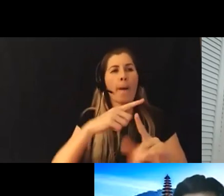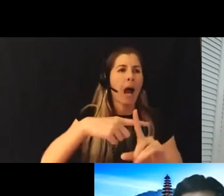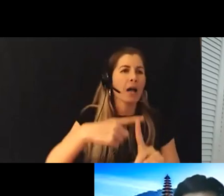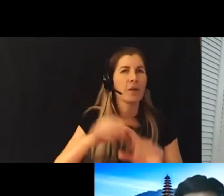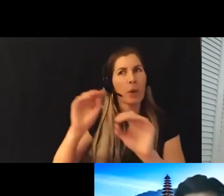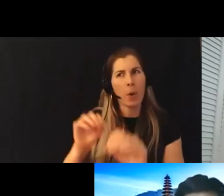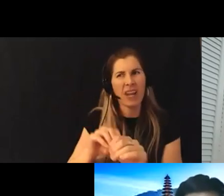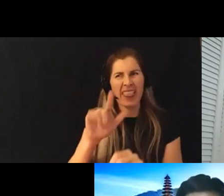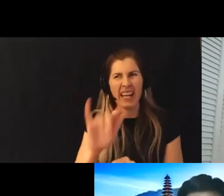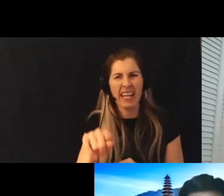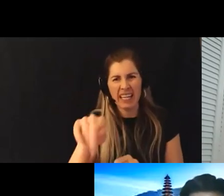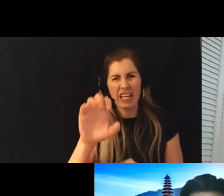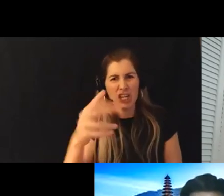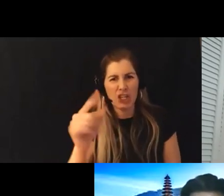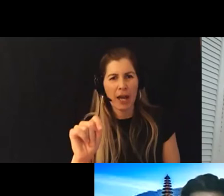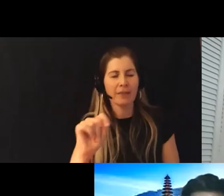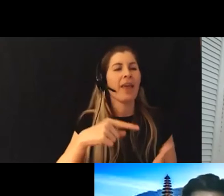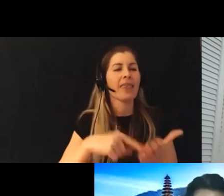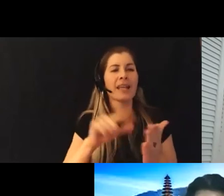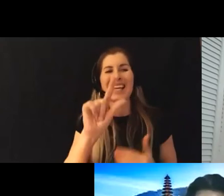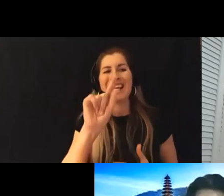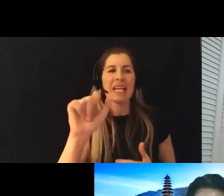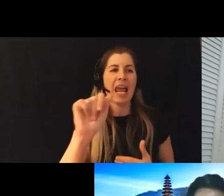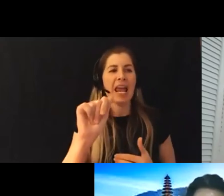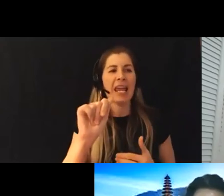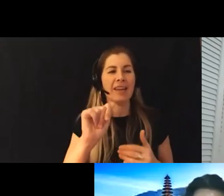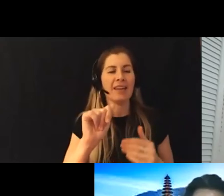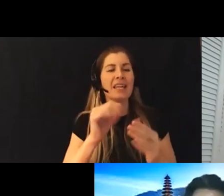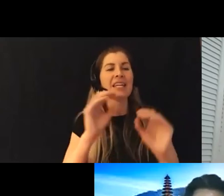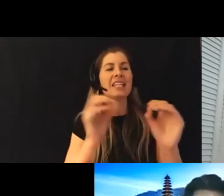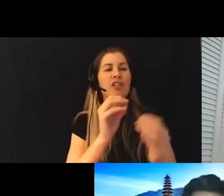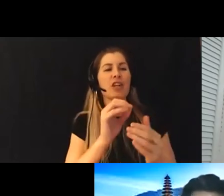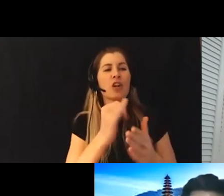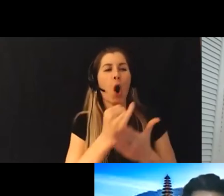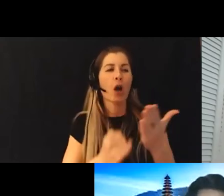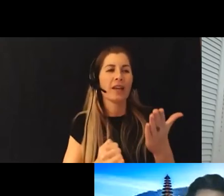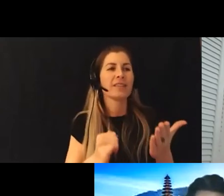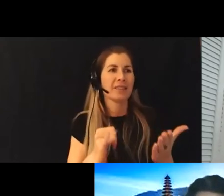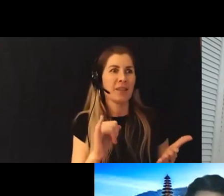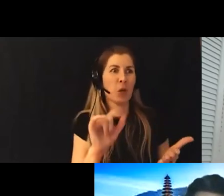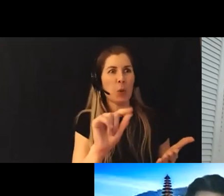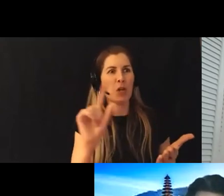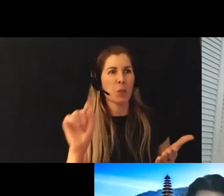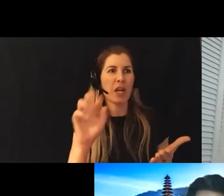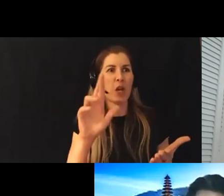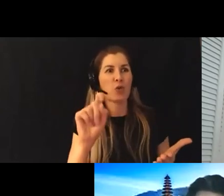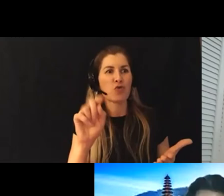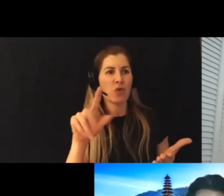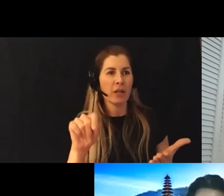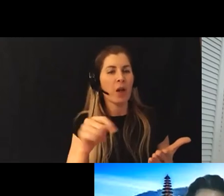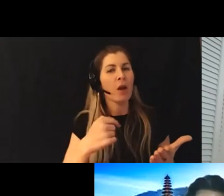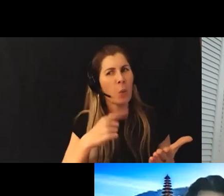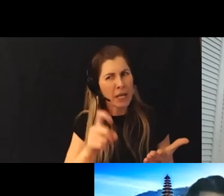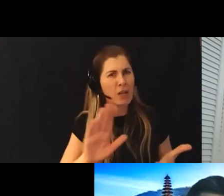put a link there that's this Teaching Artist 2020 hashtag. Because yes, we need to collect our stories to be able to share